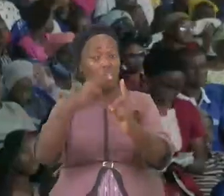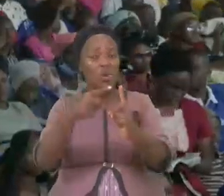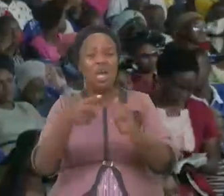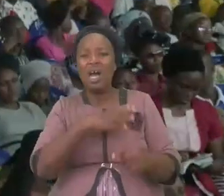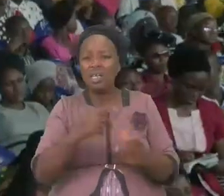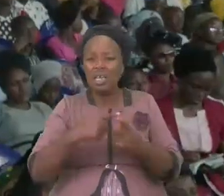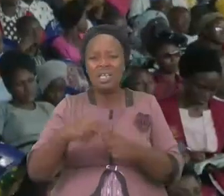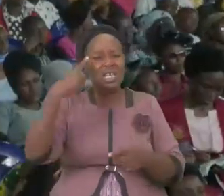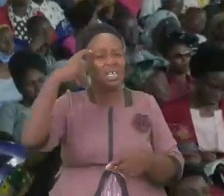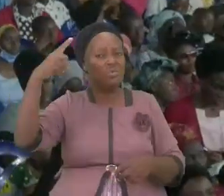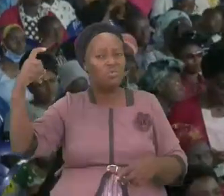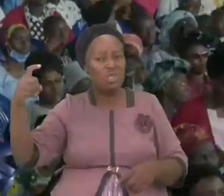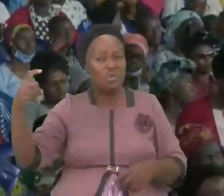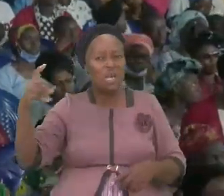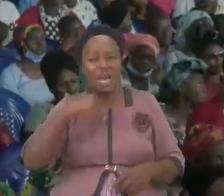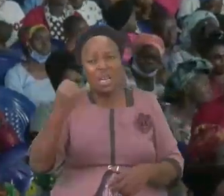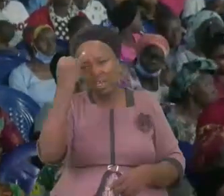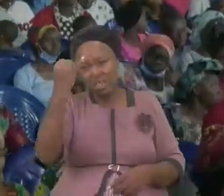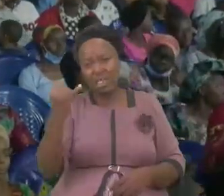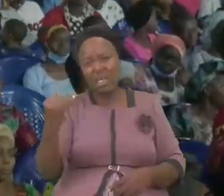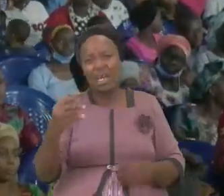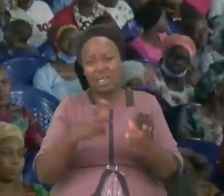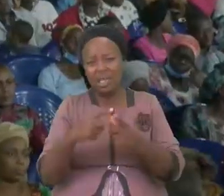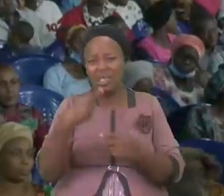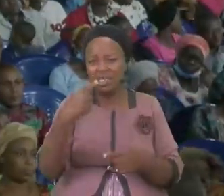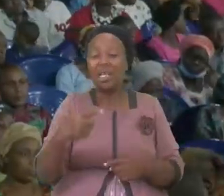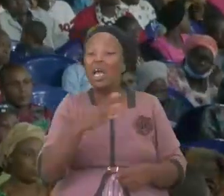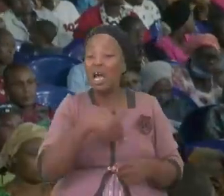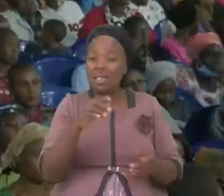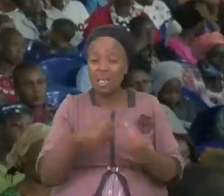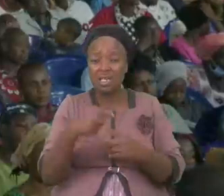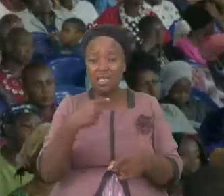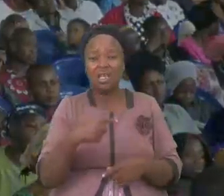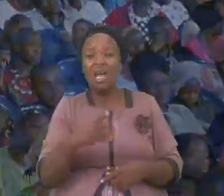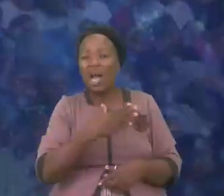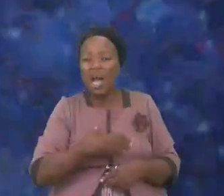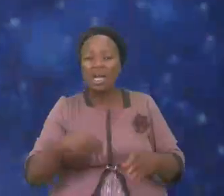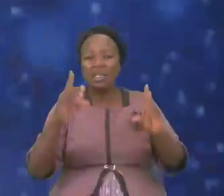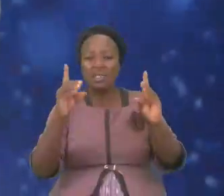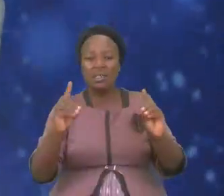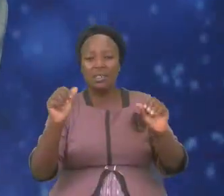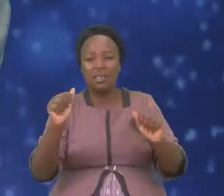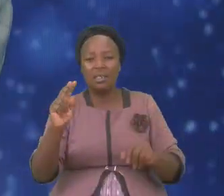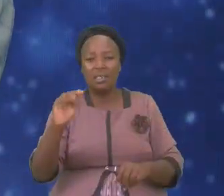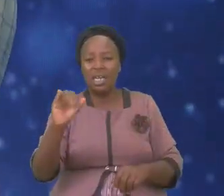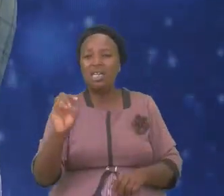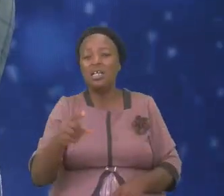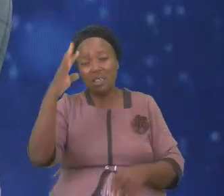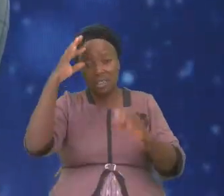and Daniel purposed in his heart. Are you a man of a heart,